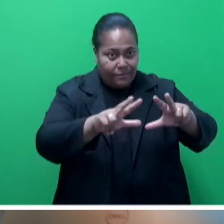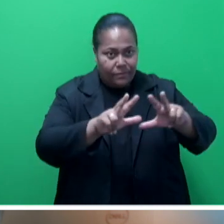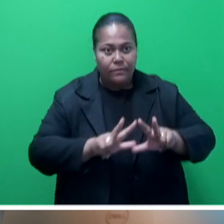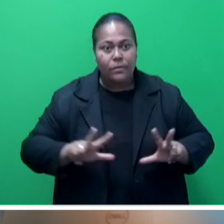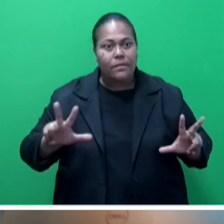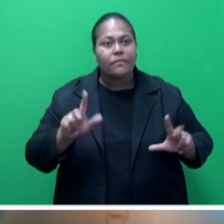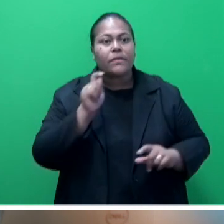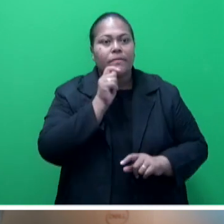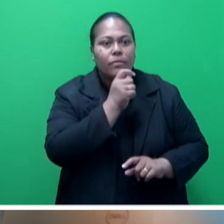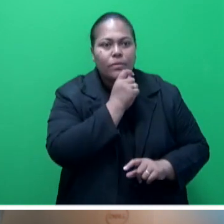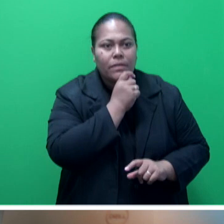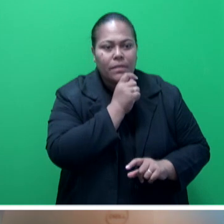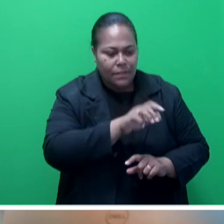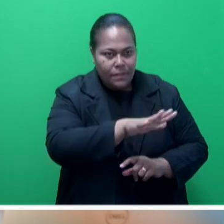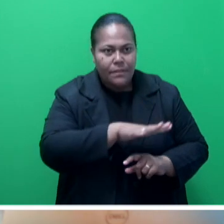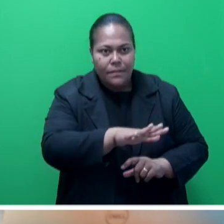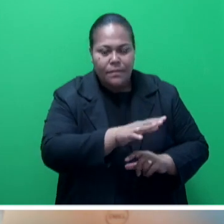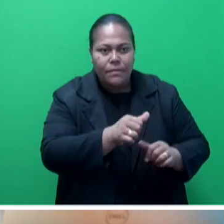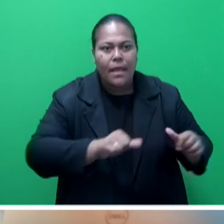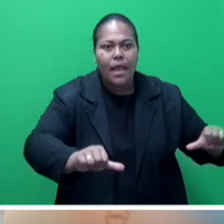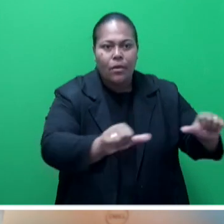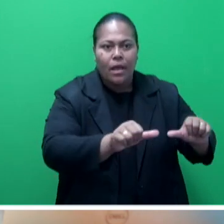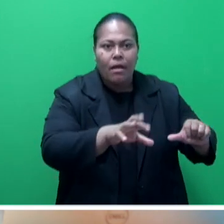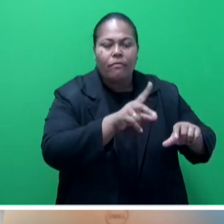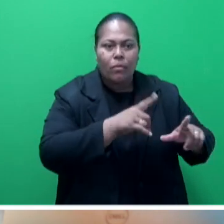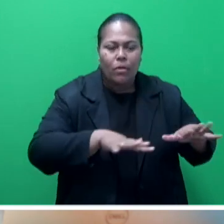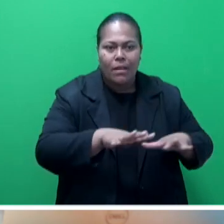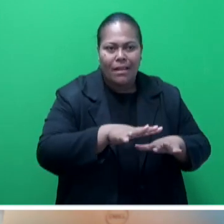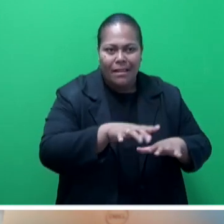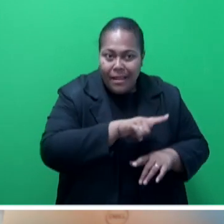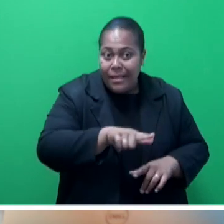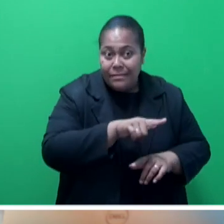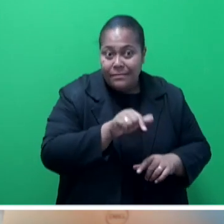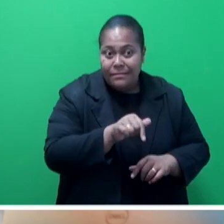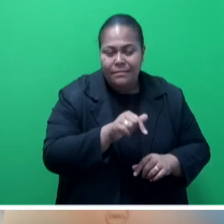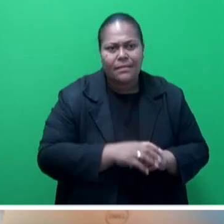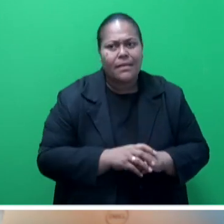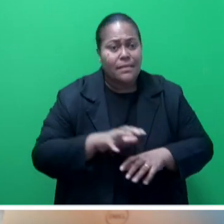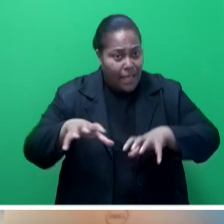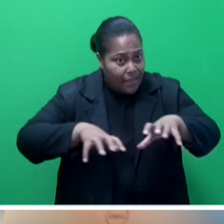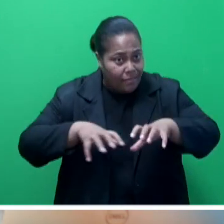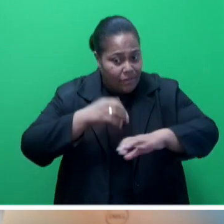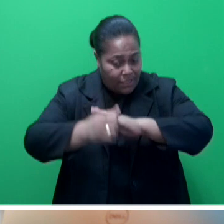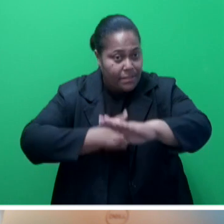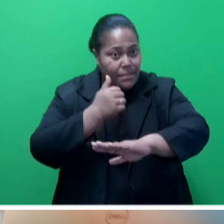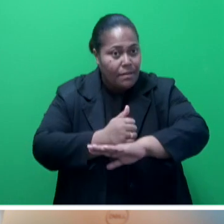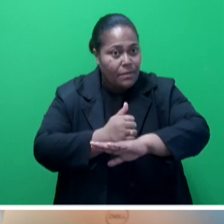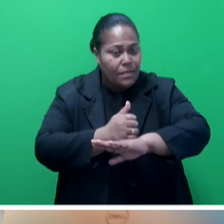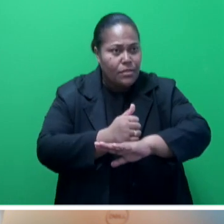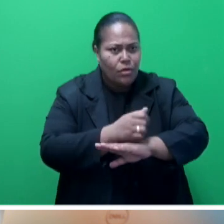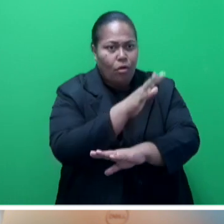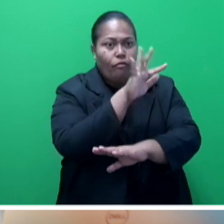which the emission reduction activities will be conducted. These activities include the establishment of forests on degraded